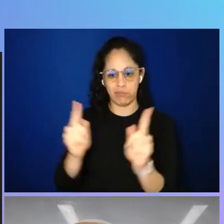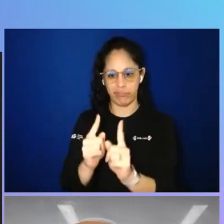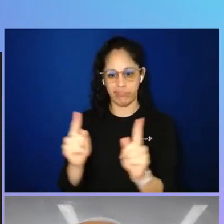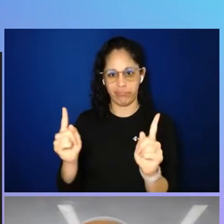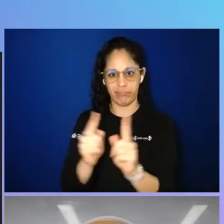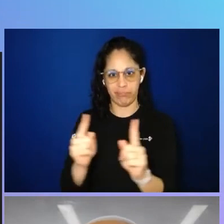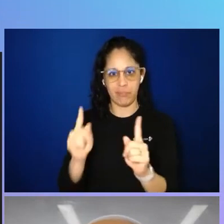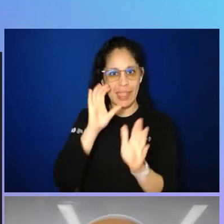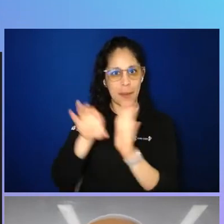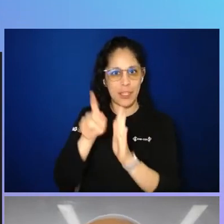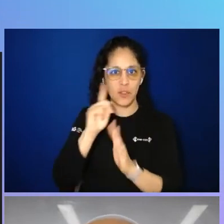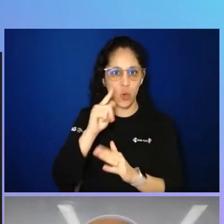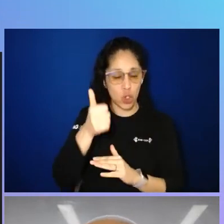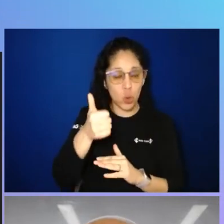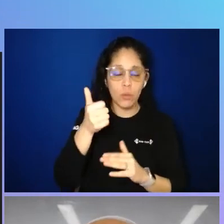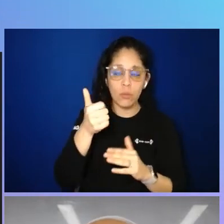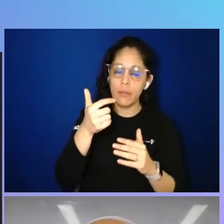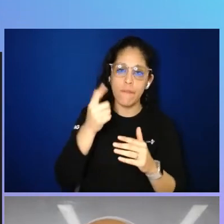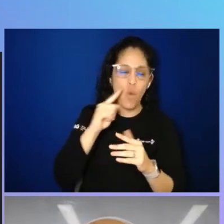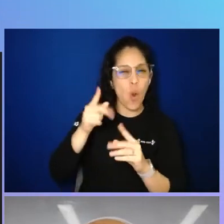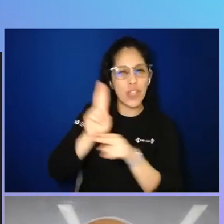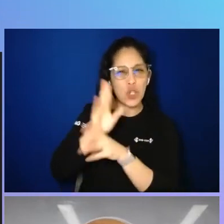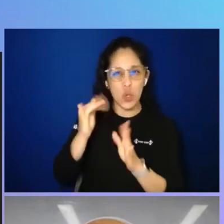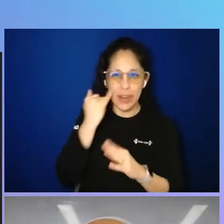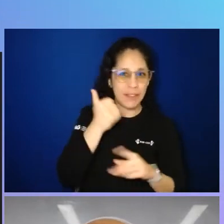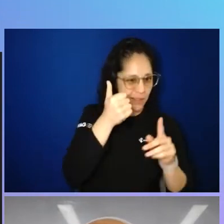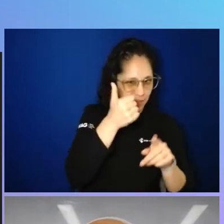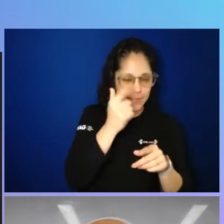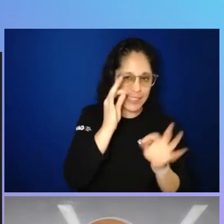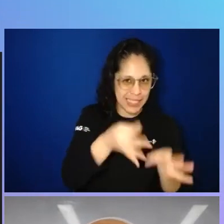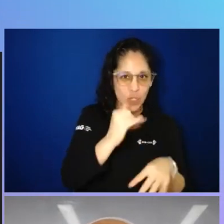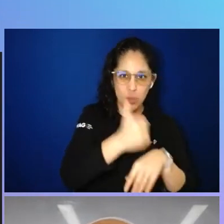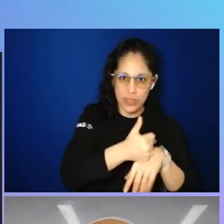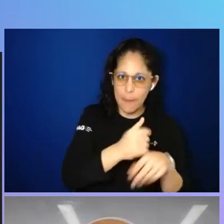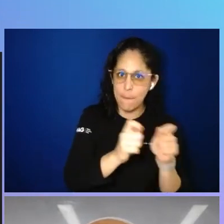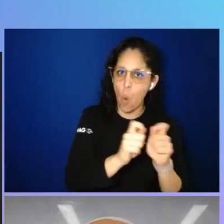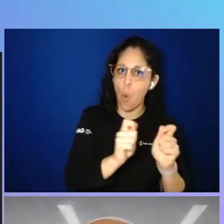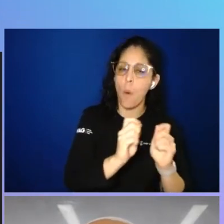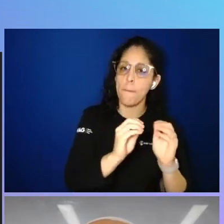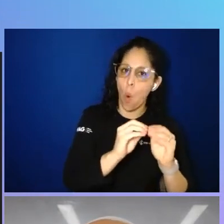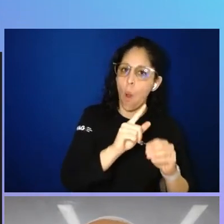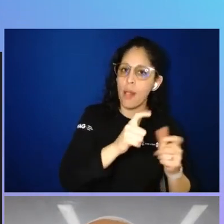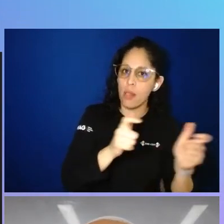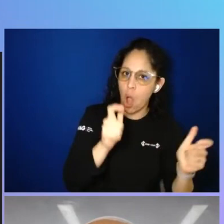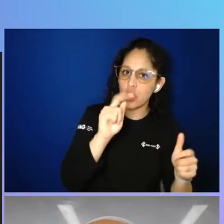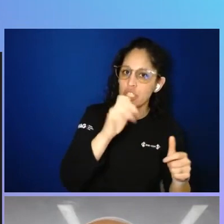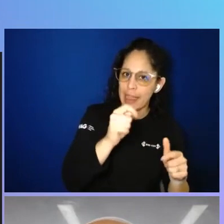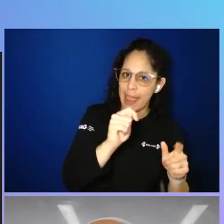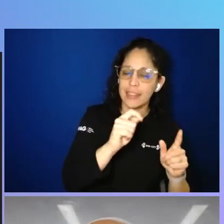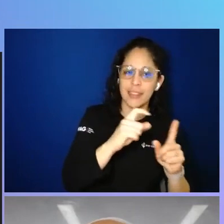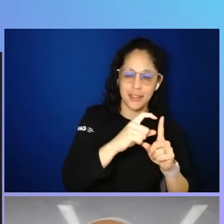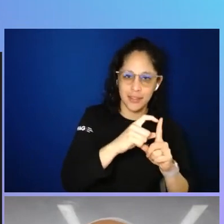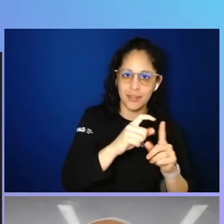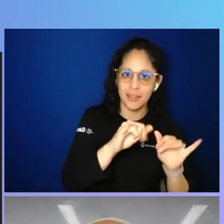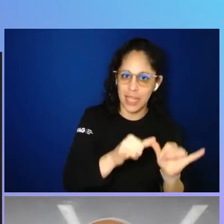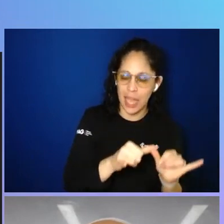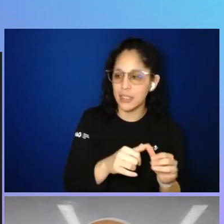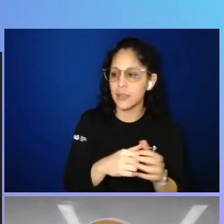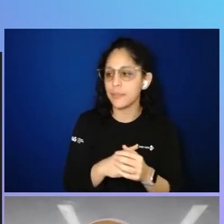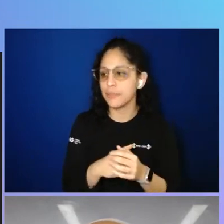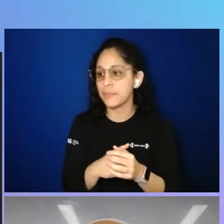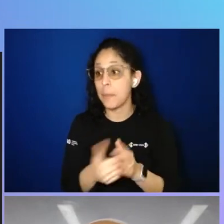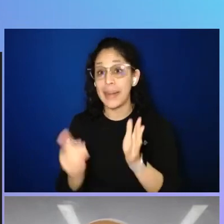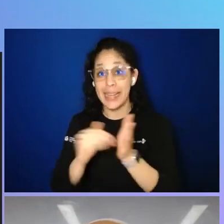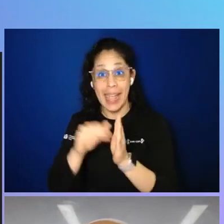size. Now, it's important to know as well that it needs to be an image where you keep